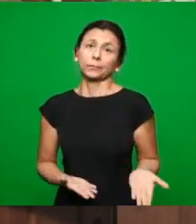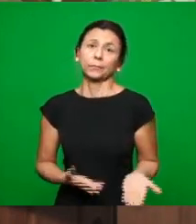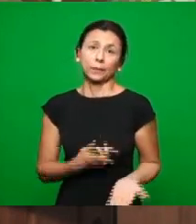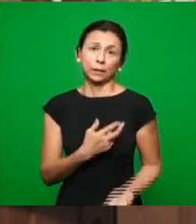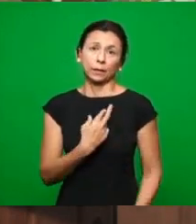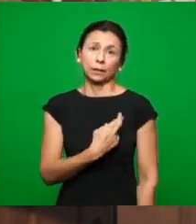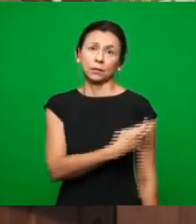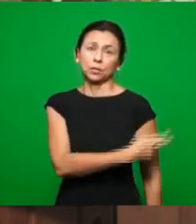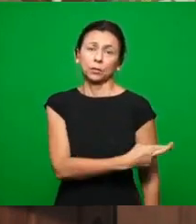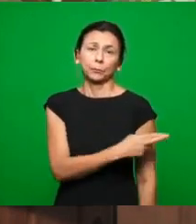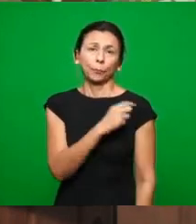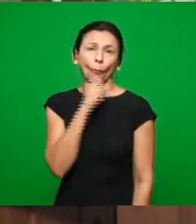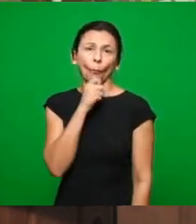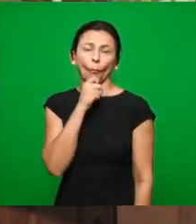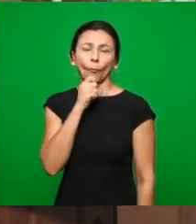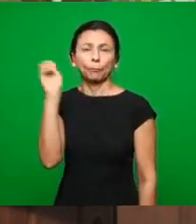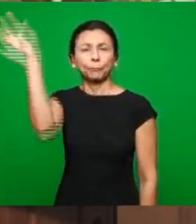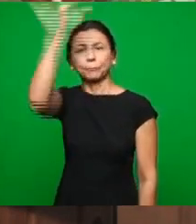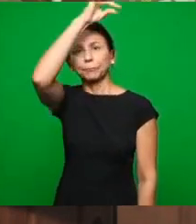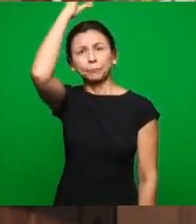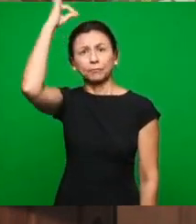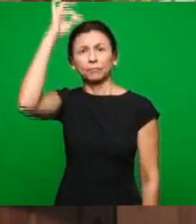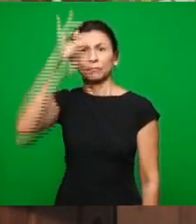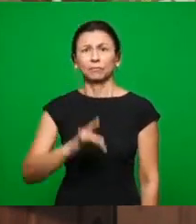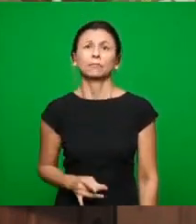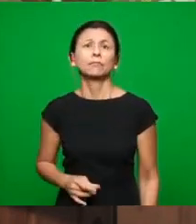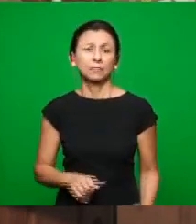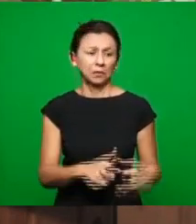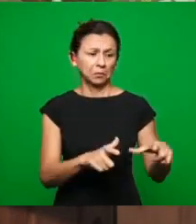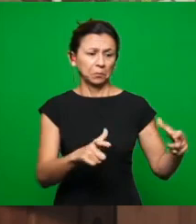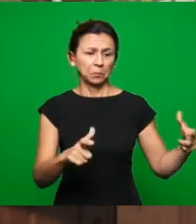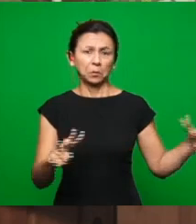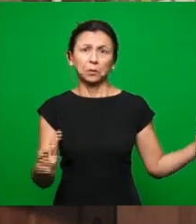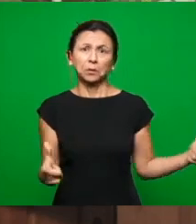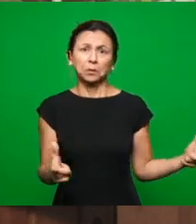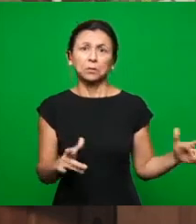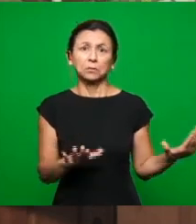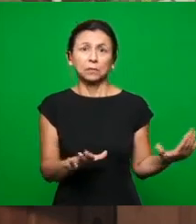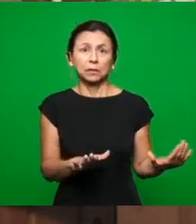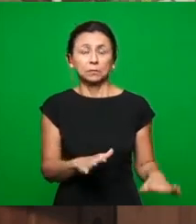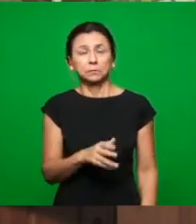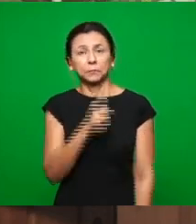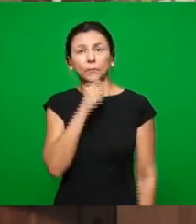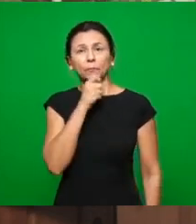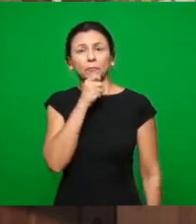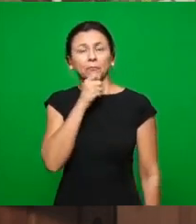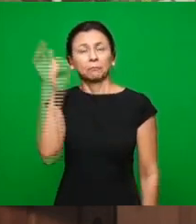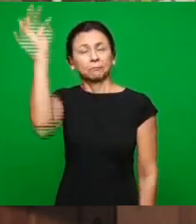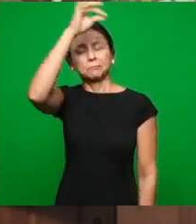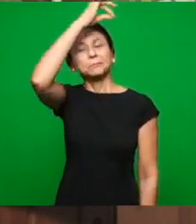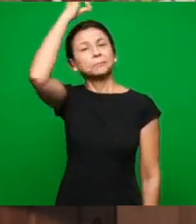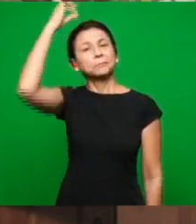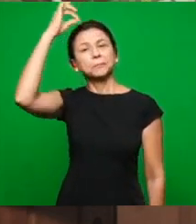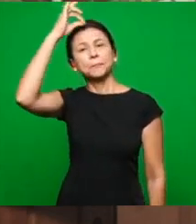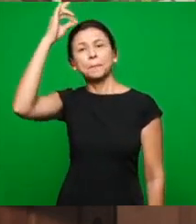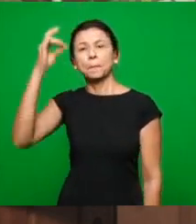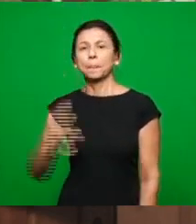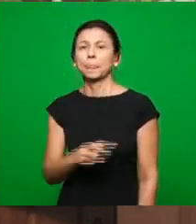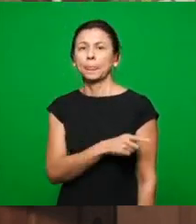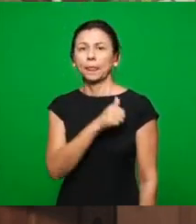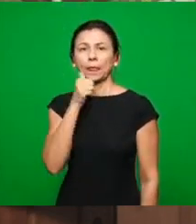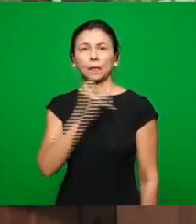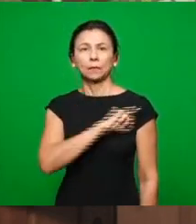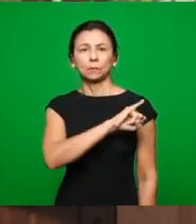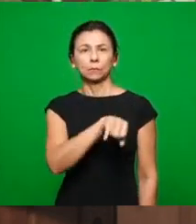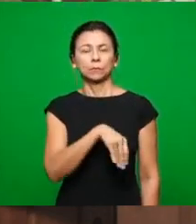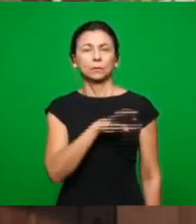religion without the Holy Spirit. You're alive, but you're dead because you don't have the Holy Spirit. So we're going to see here,